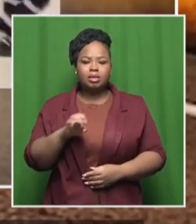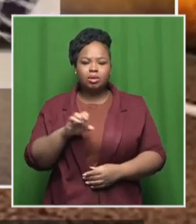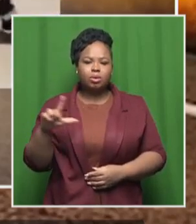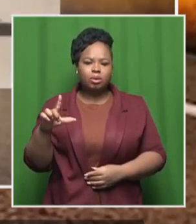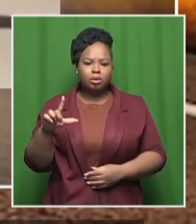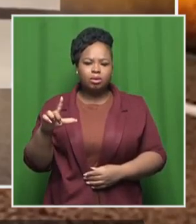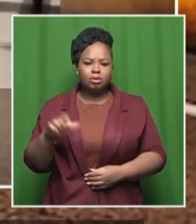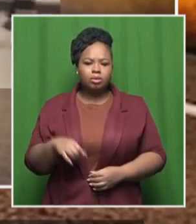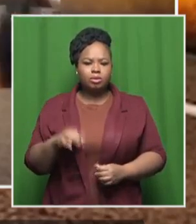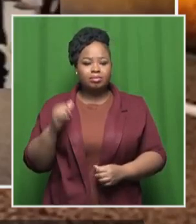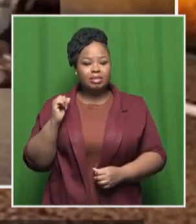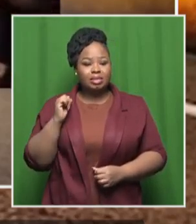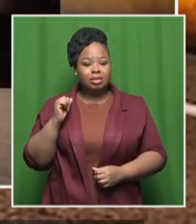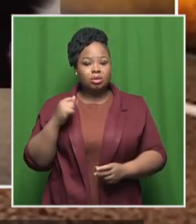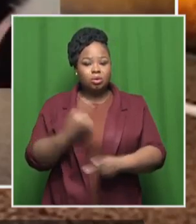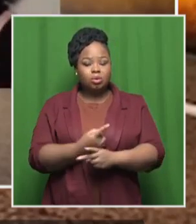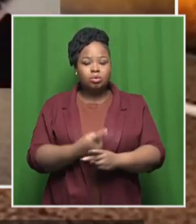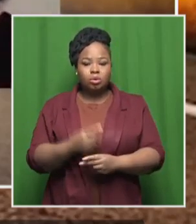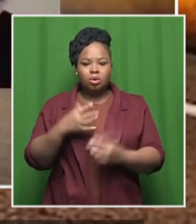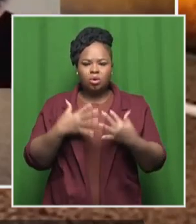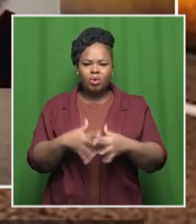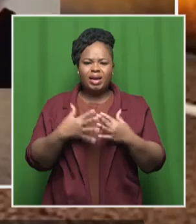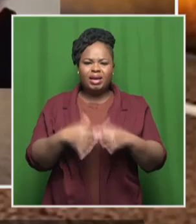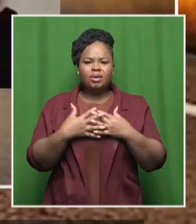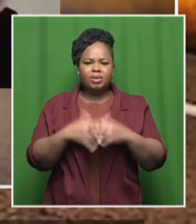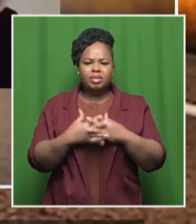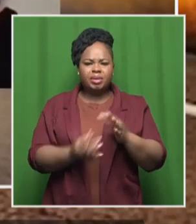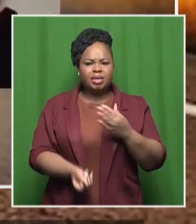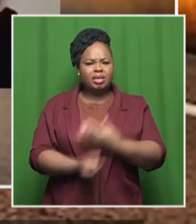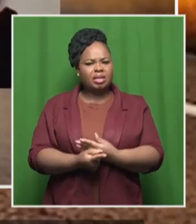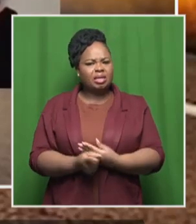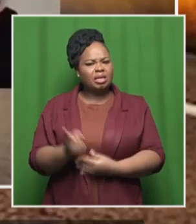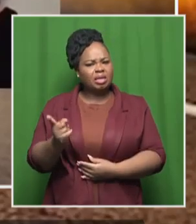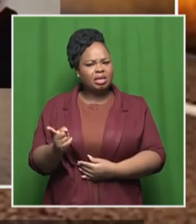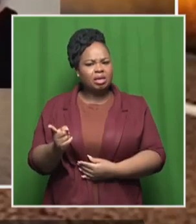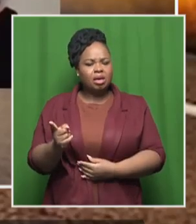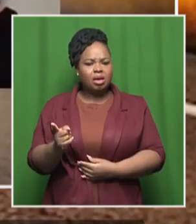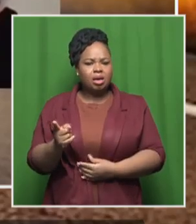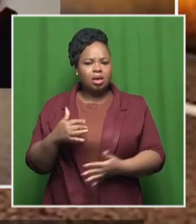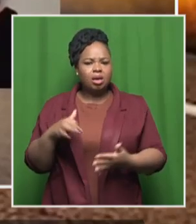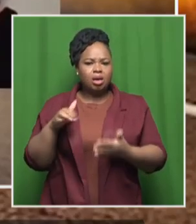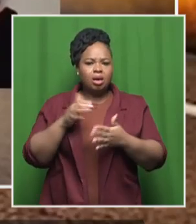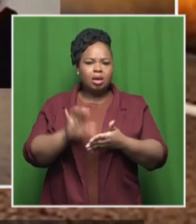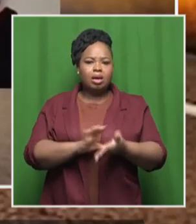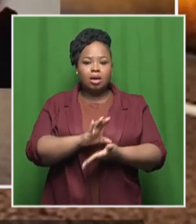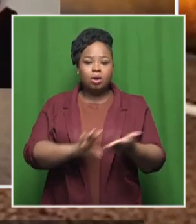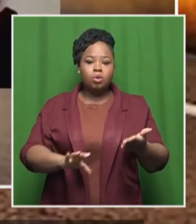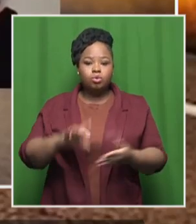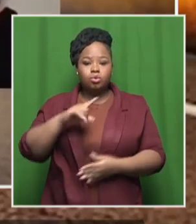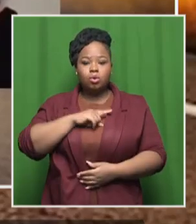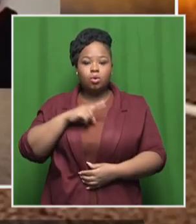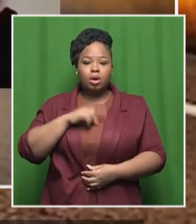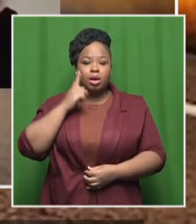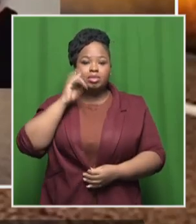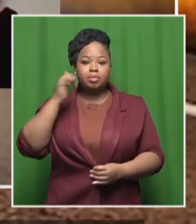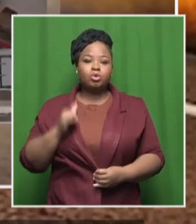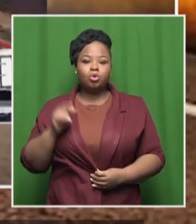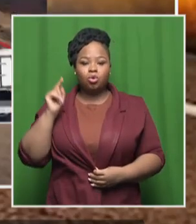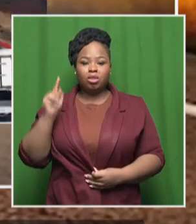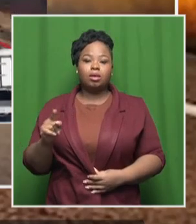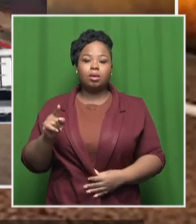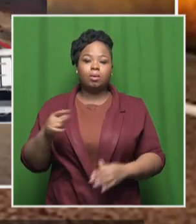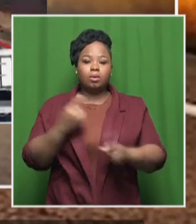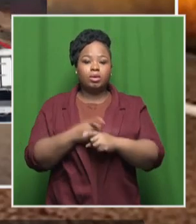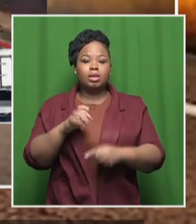Flight suspended yesterday. That's a look at the chaos inside the airport as multiple flights were cancelled. So check before you travel for